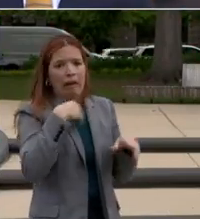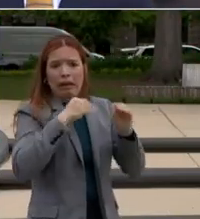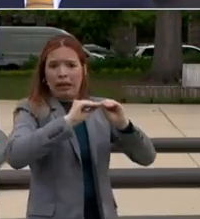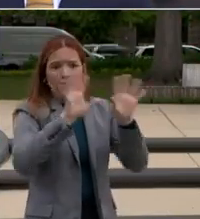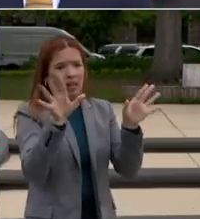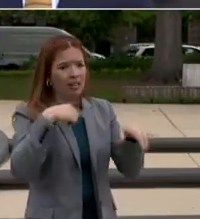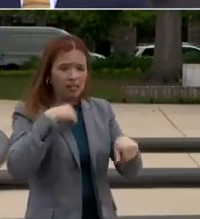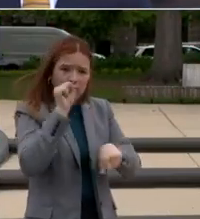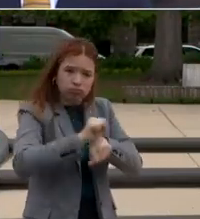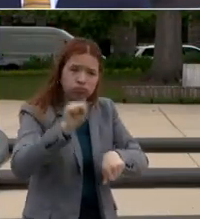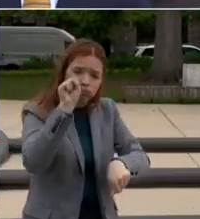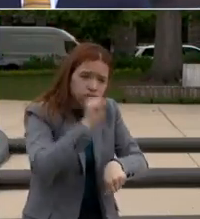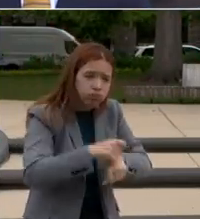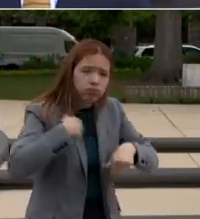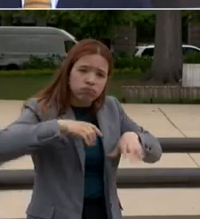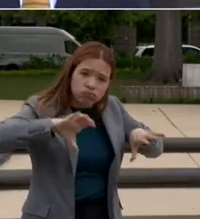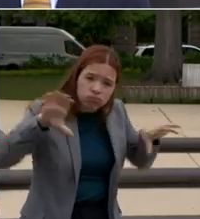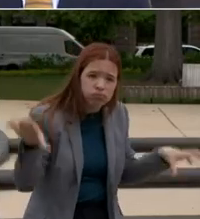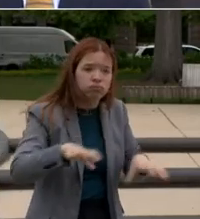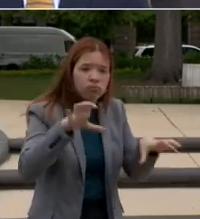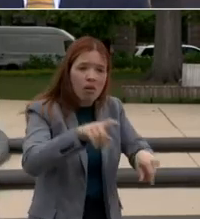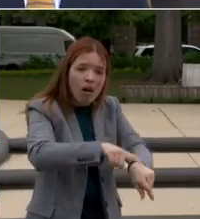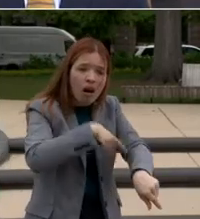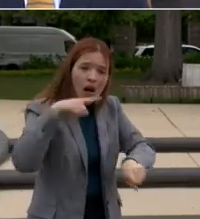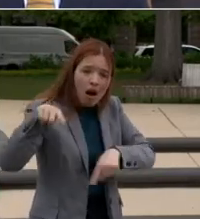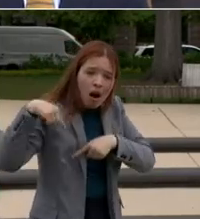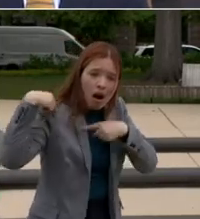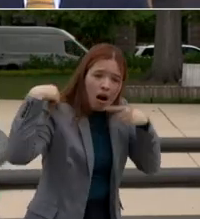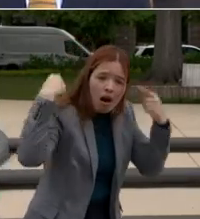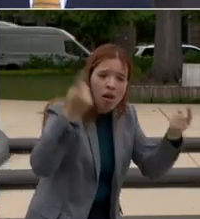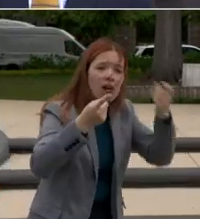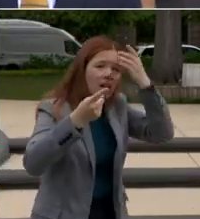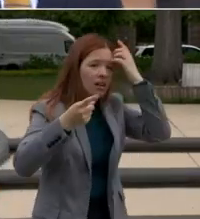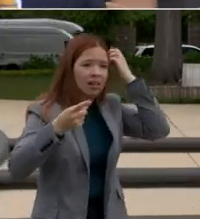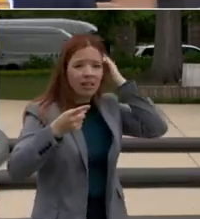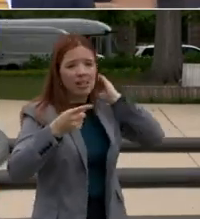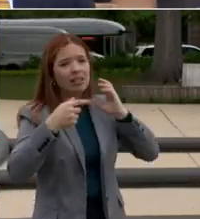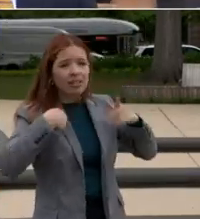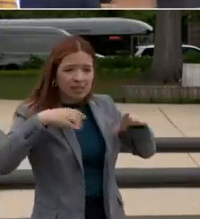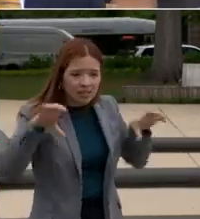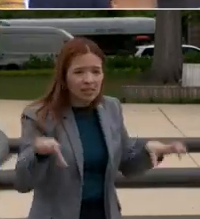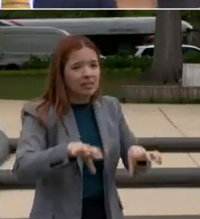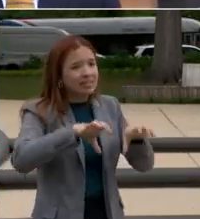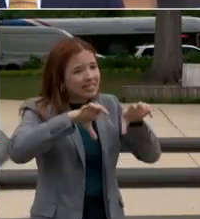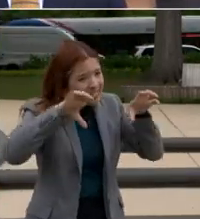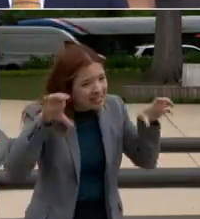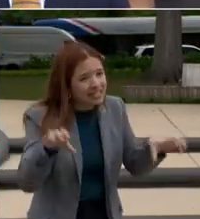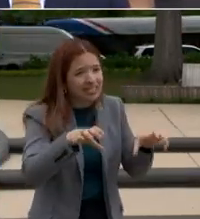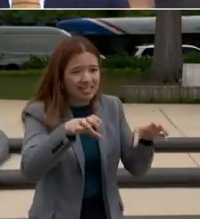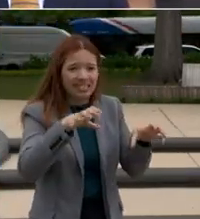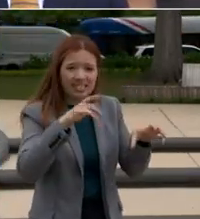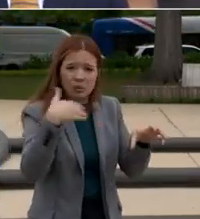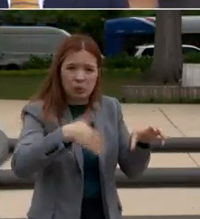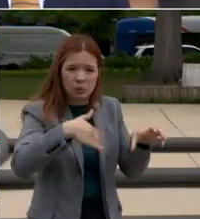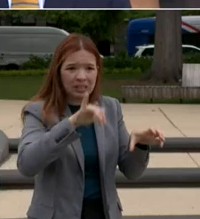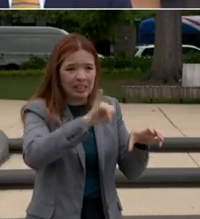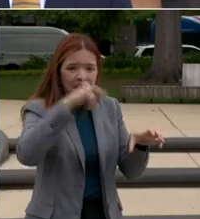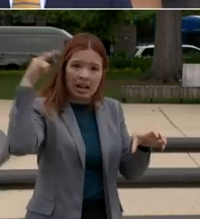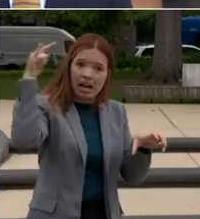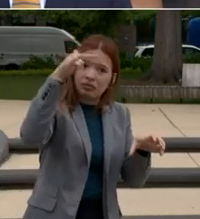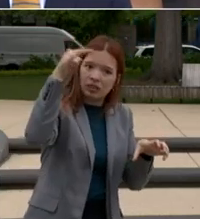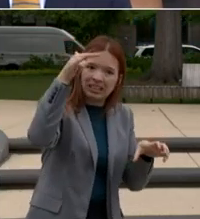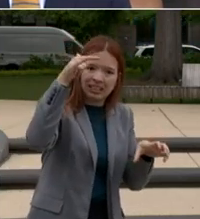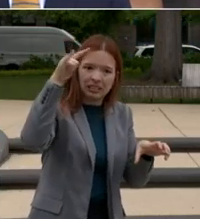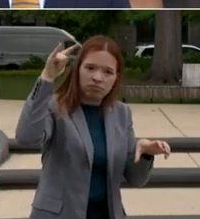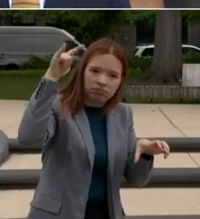hard and long to make sure bigger, heavier aircraft that tend to create